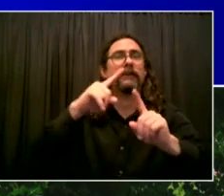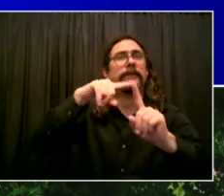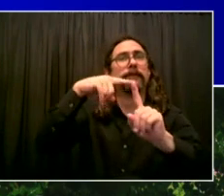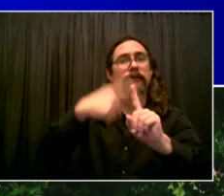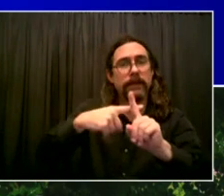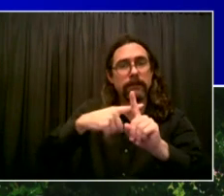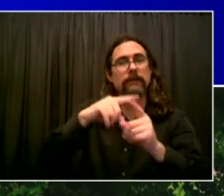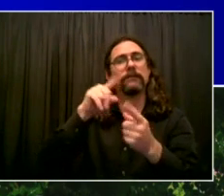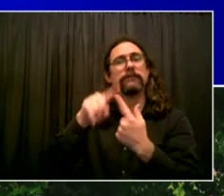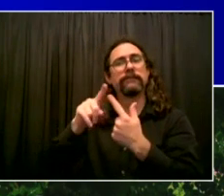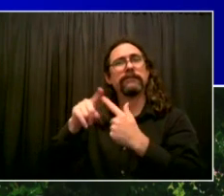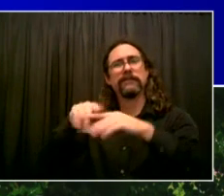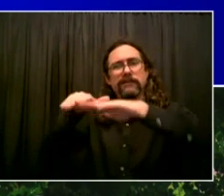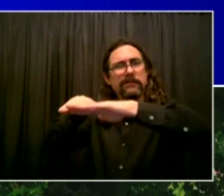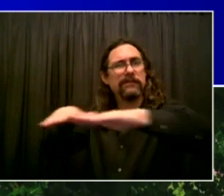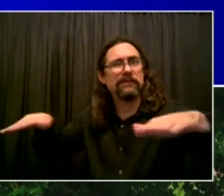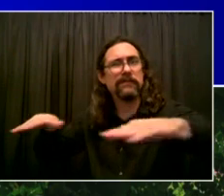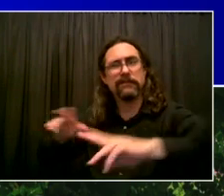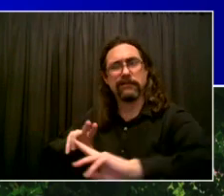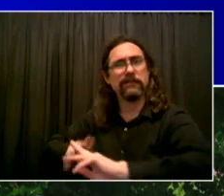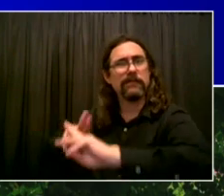up to 5 years,